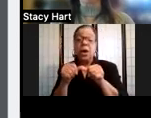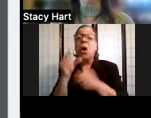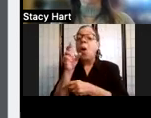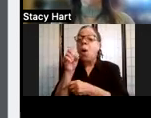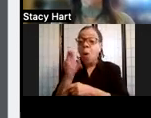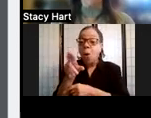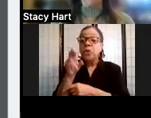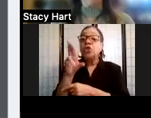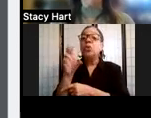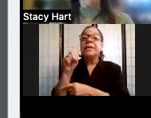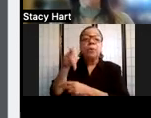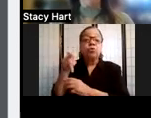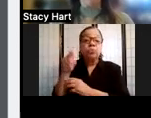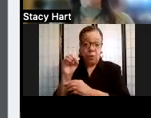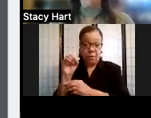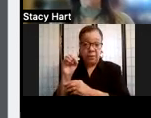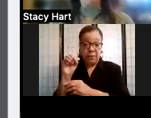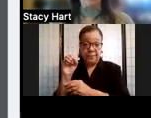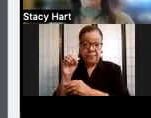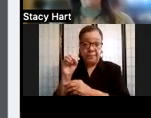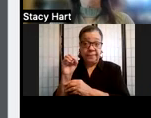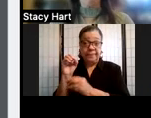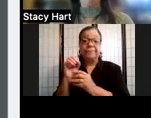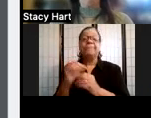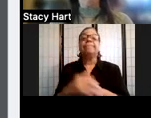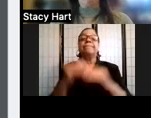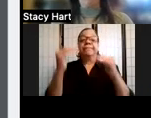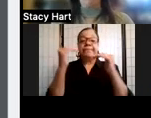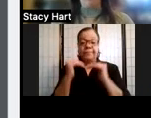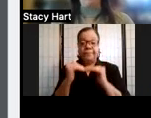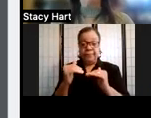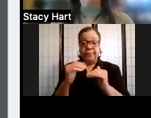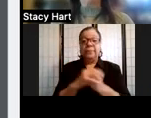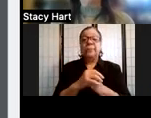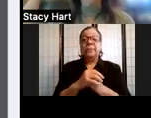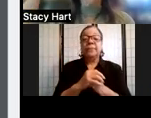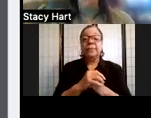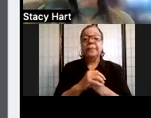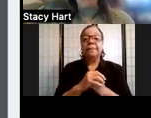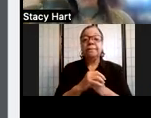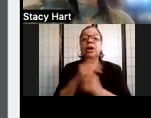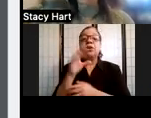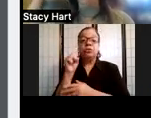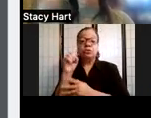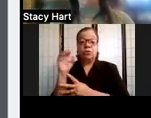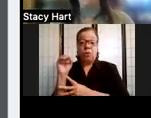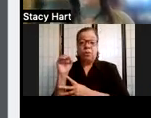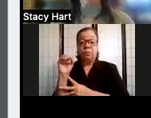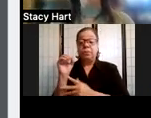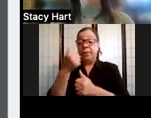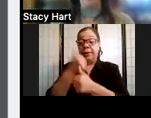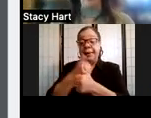U.S. Postal Service. Next slide. And so each